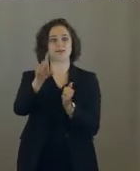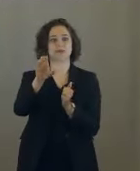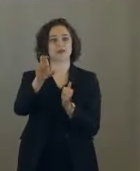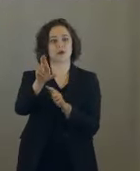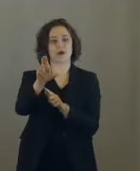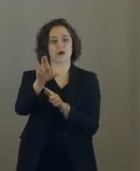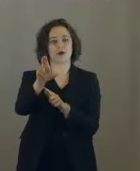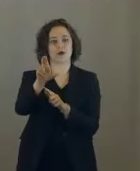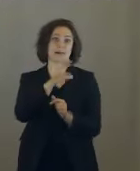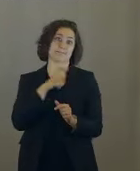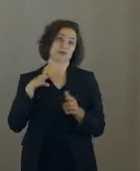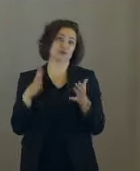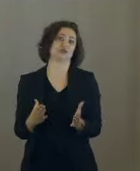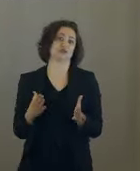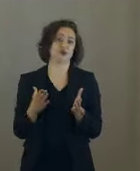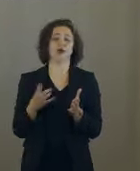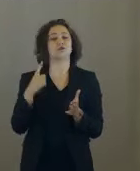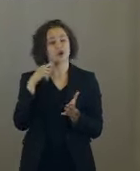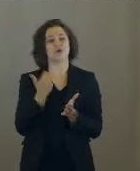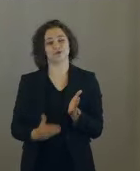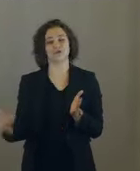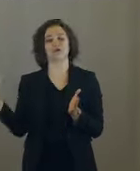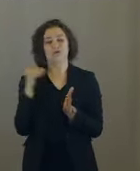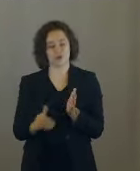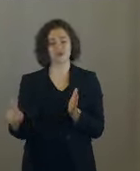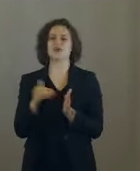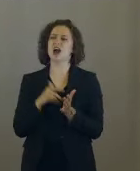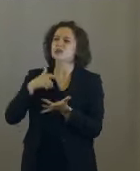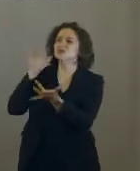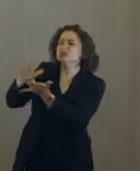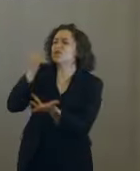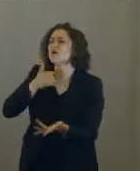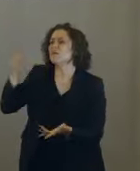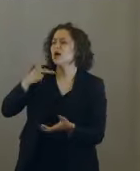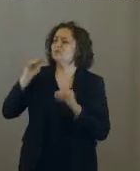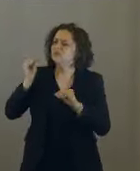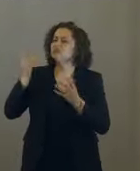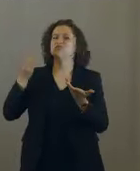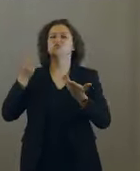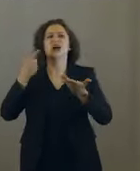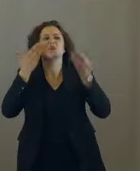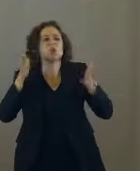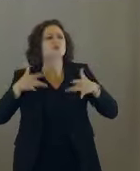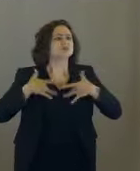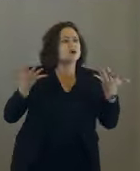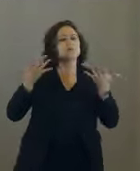what the commissioners have heard over and over again. I reached out, I didn't get a call back. I wasn't able to figure out what was going on. I know we've all probably